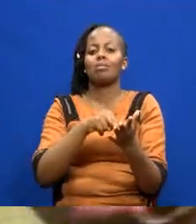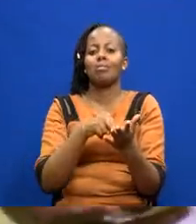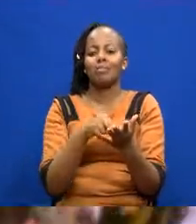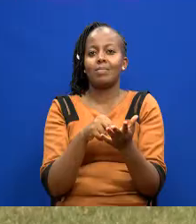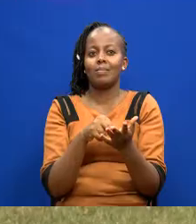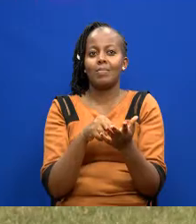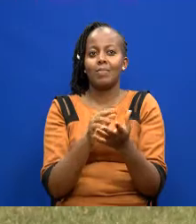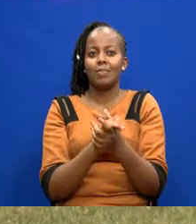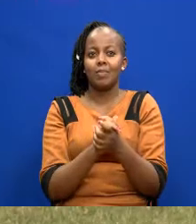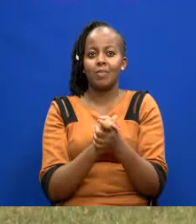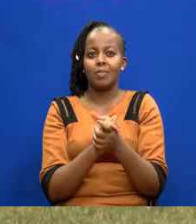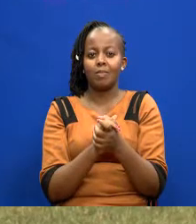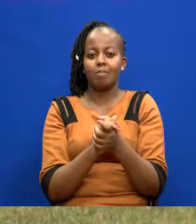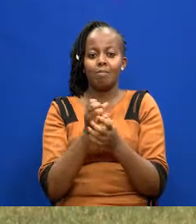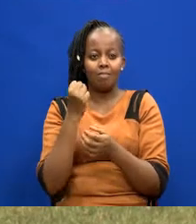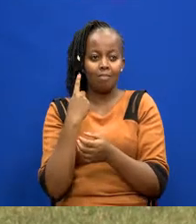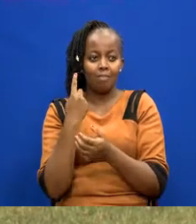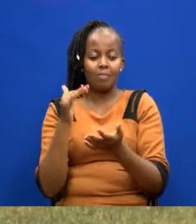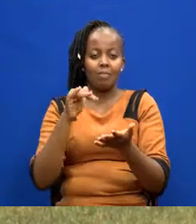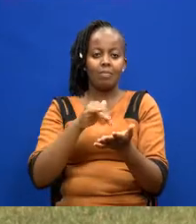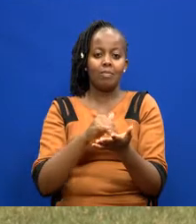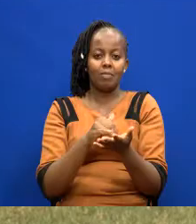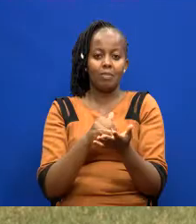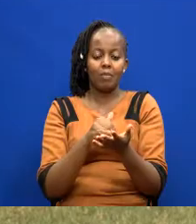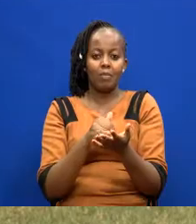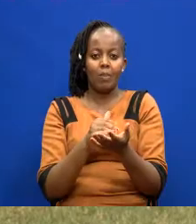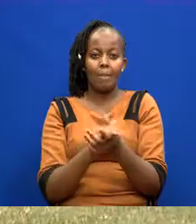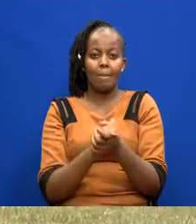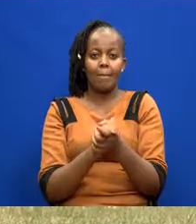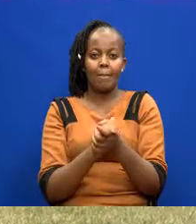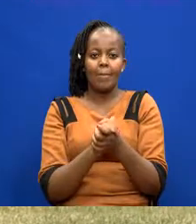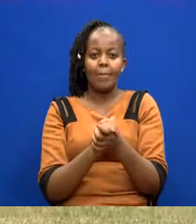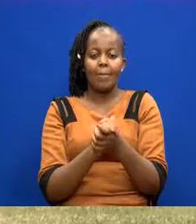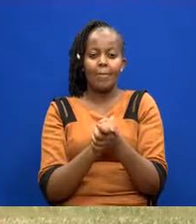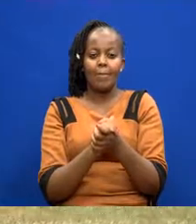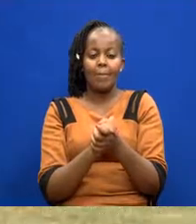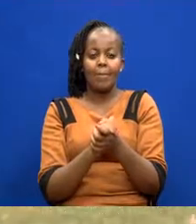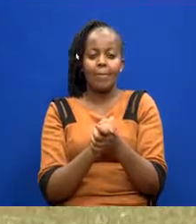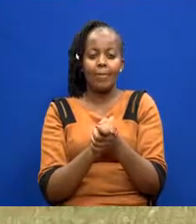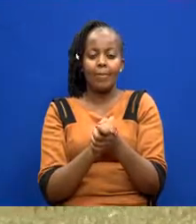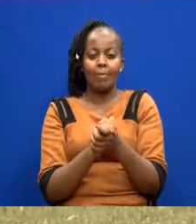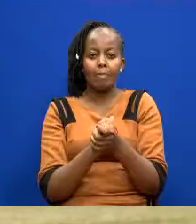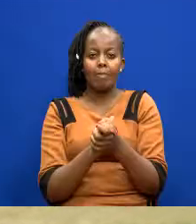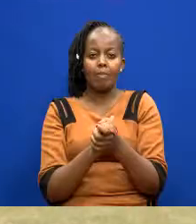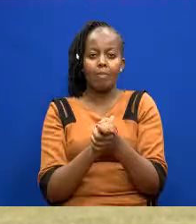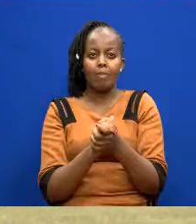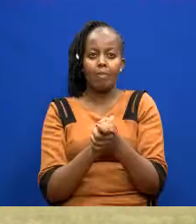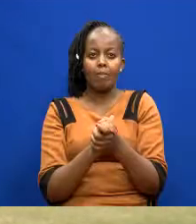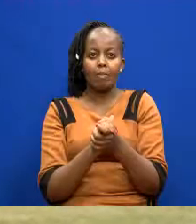your feet. Are you getting this, boys? Yes. Yeah. So you 1. Vincent is 2.